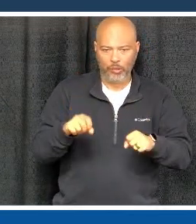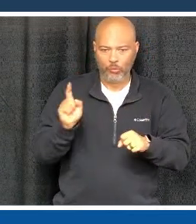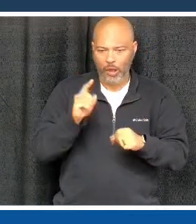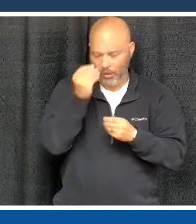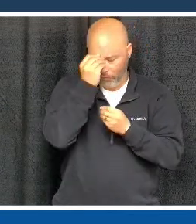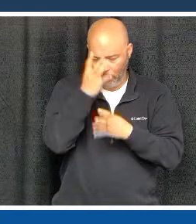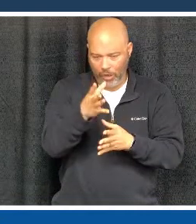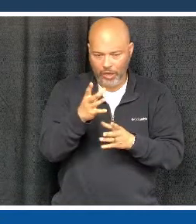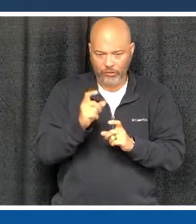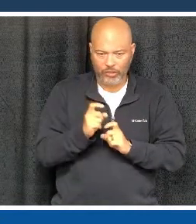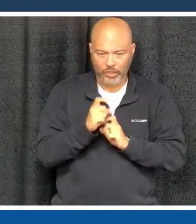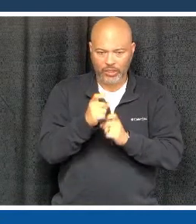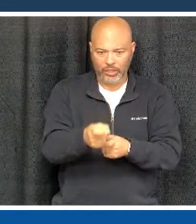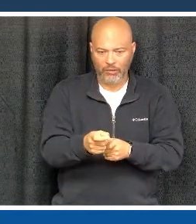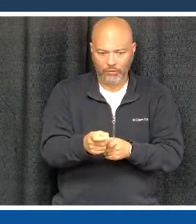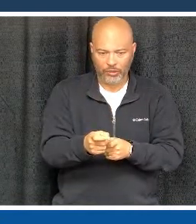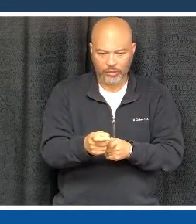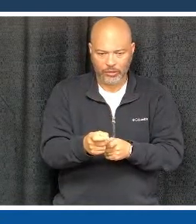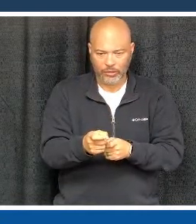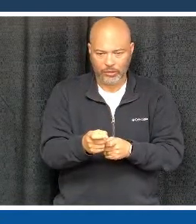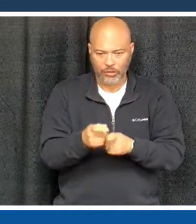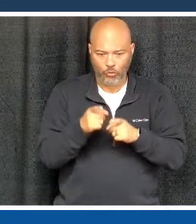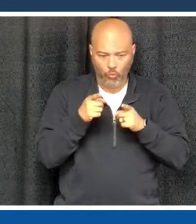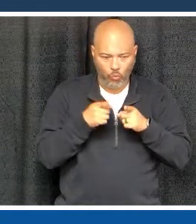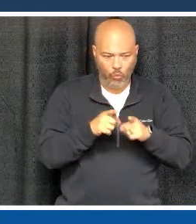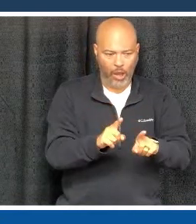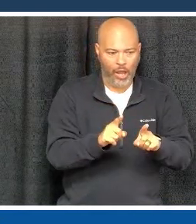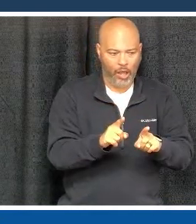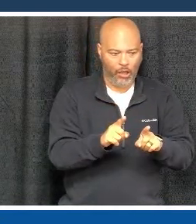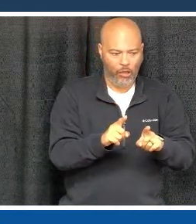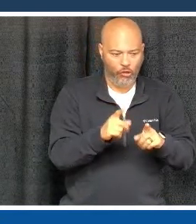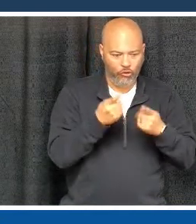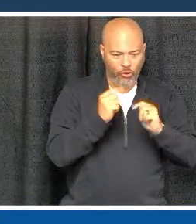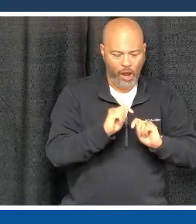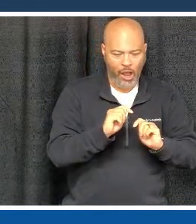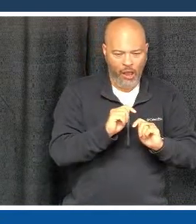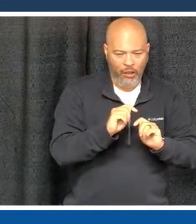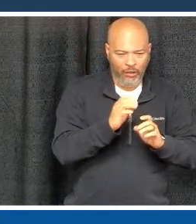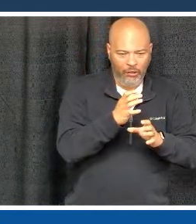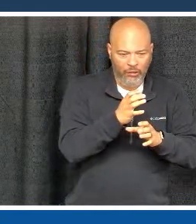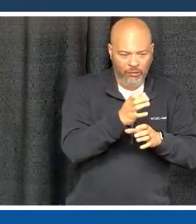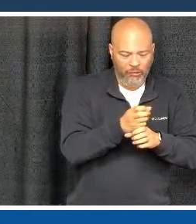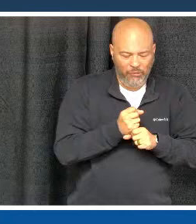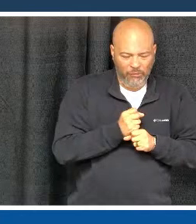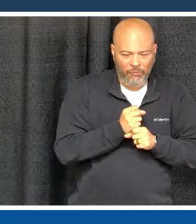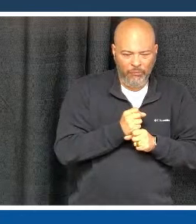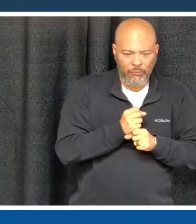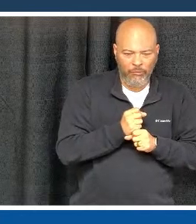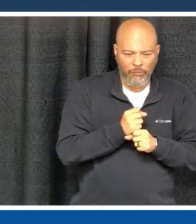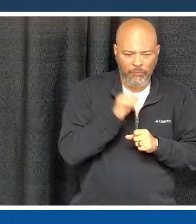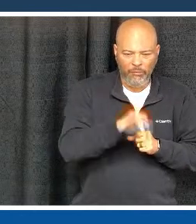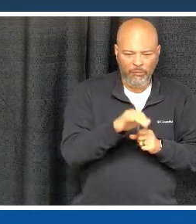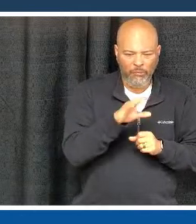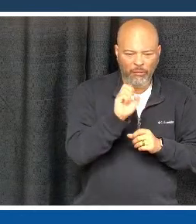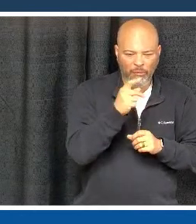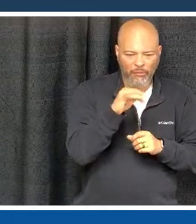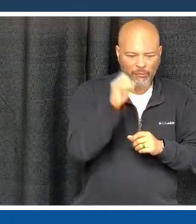information presented while trying to receive that ethics